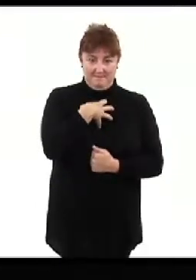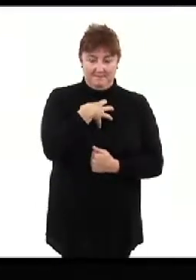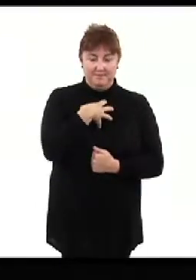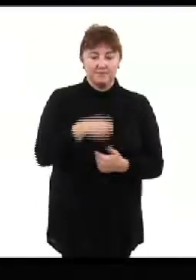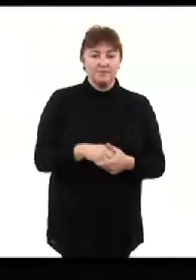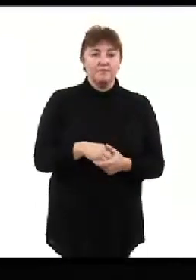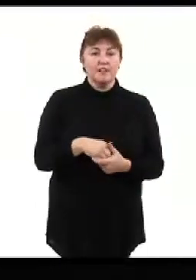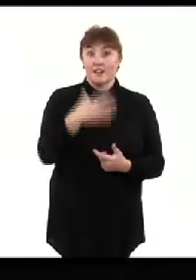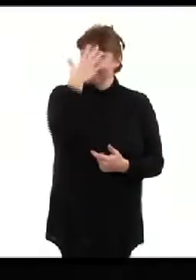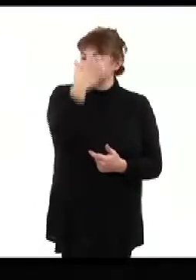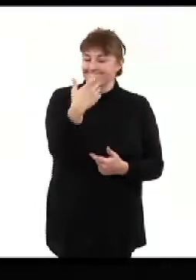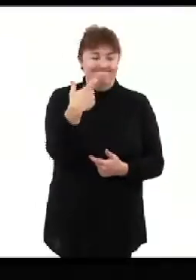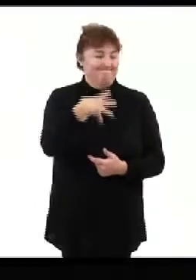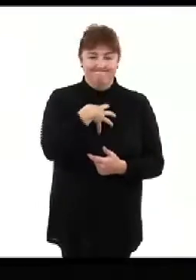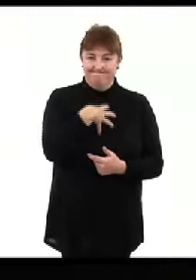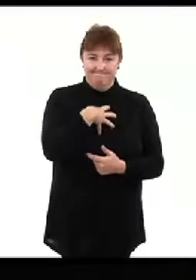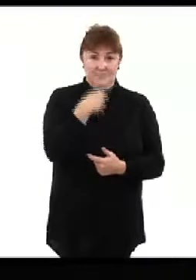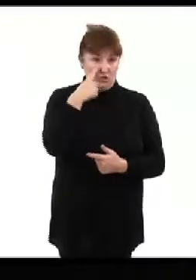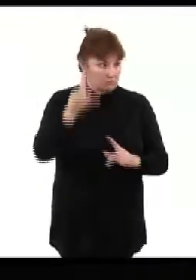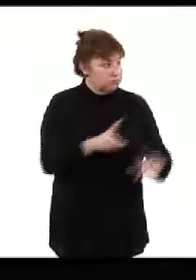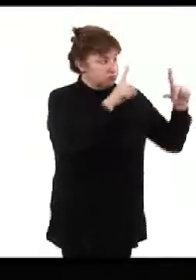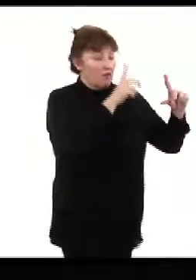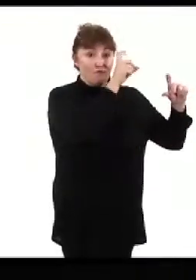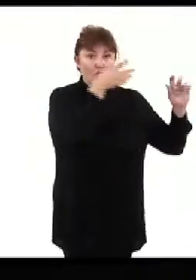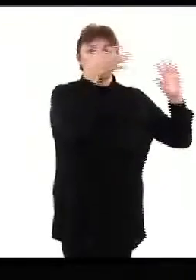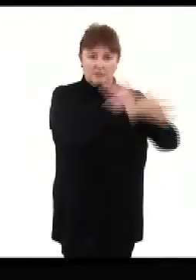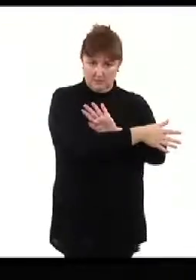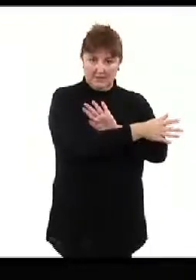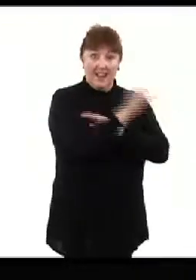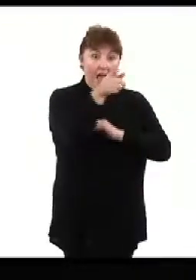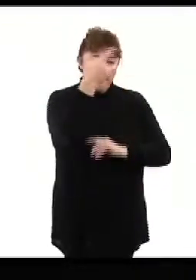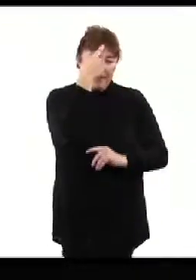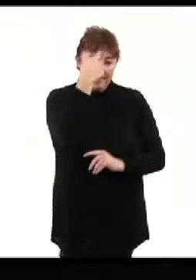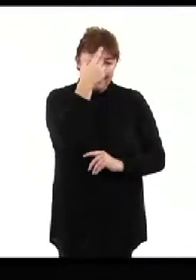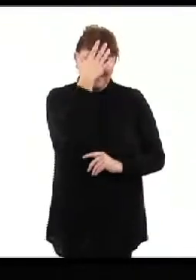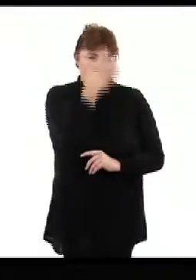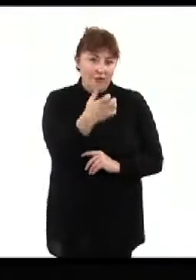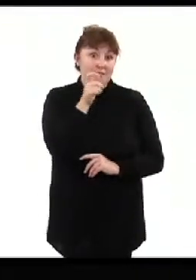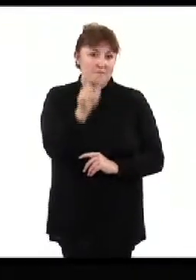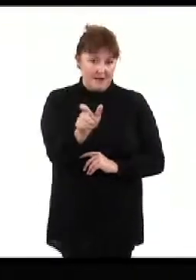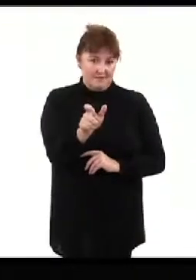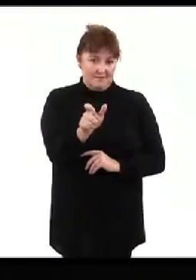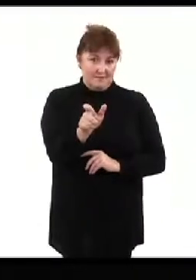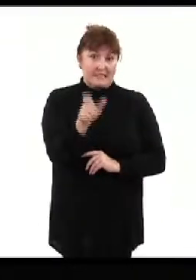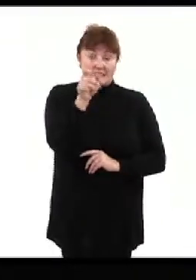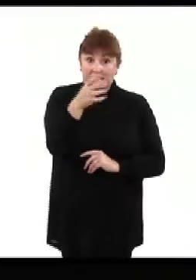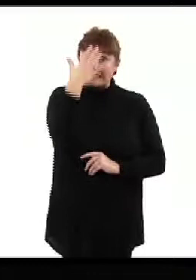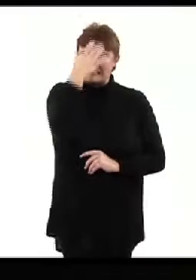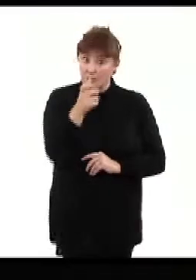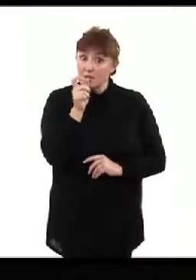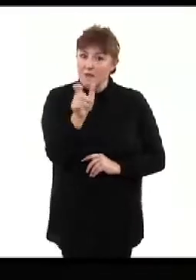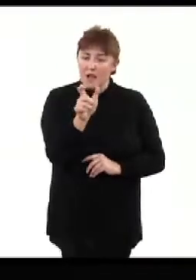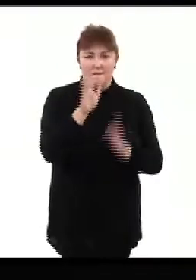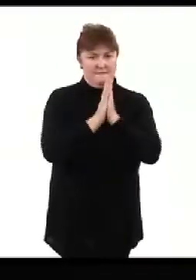definition, and see if you can retrieve the word. Now, if you know the word, don't say it out loud in case your neighbor is having a tip of the tongue. So we